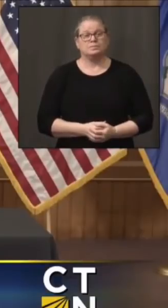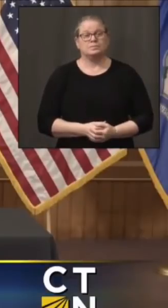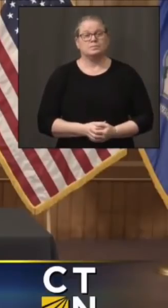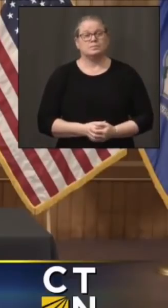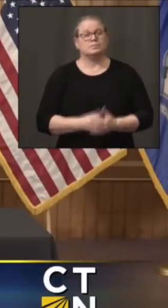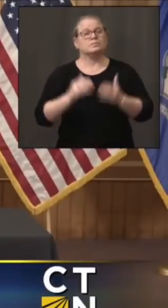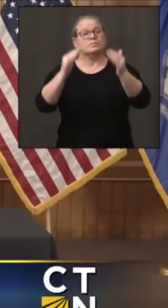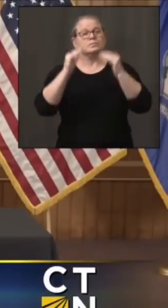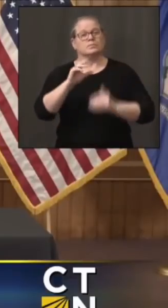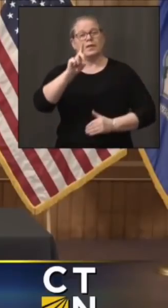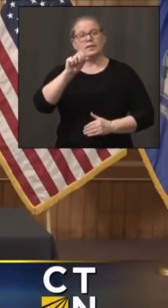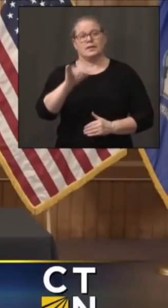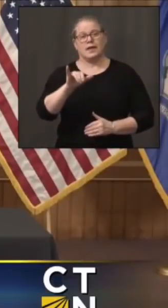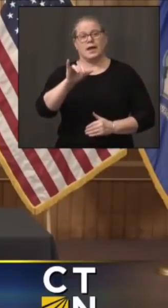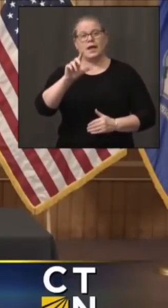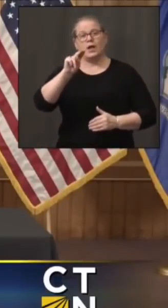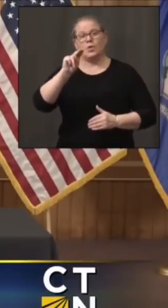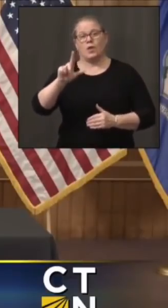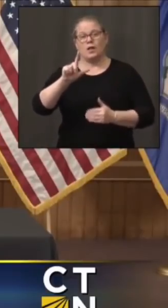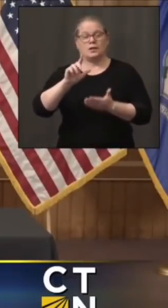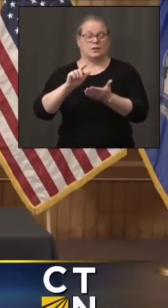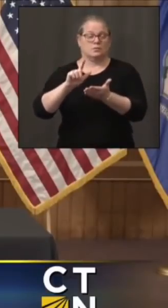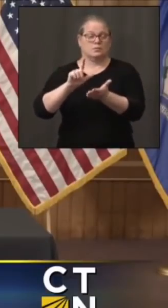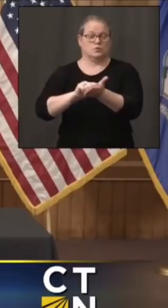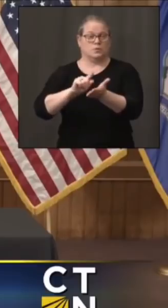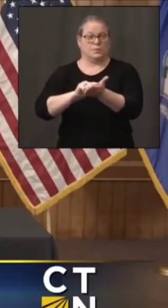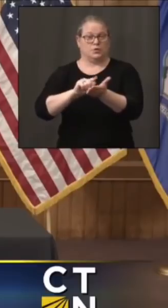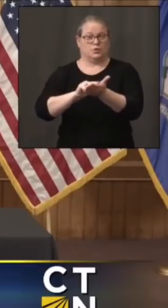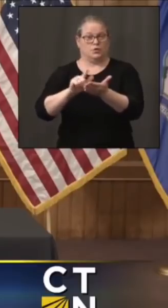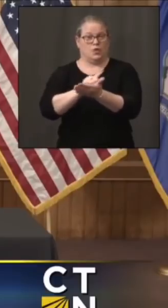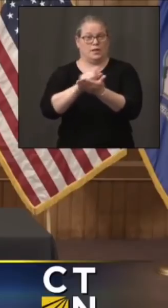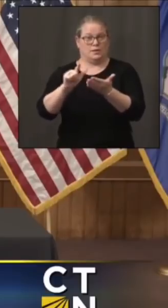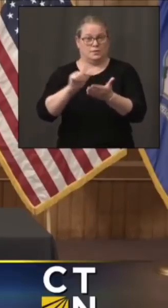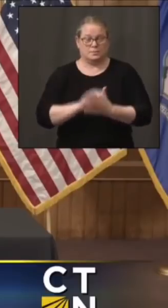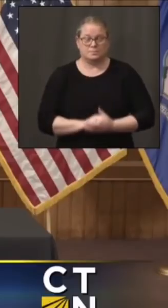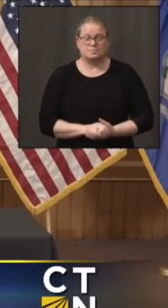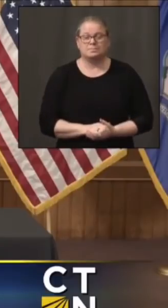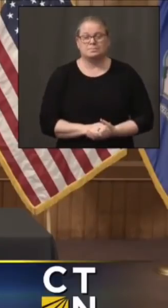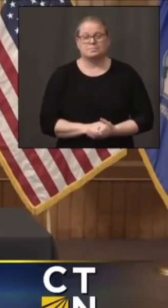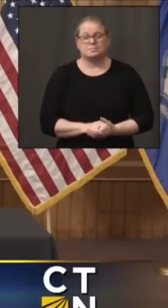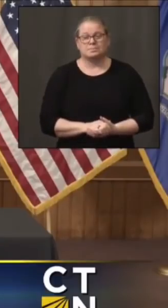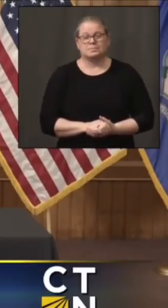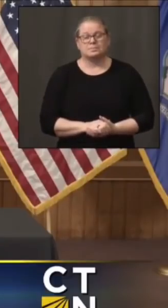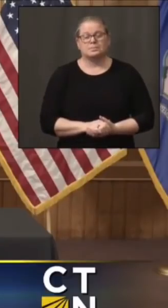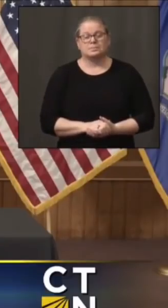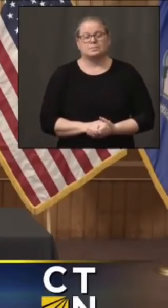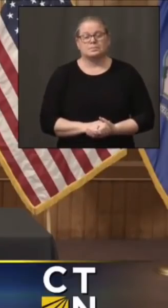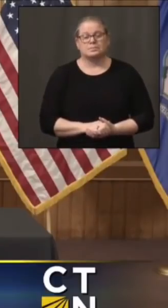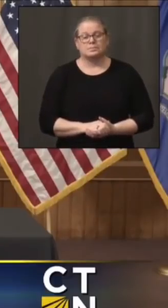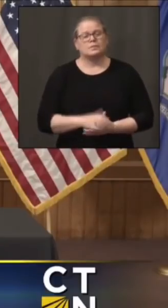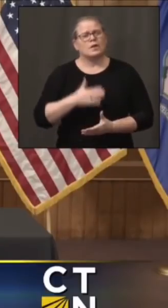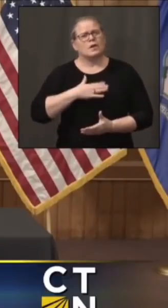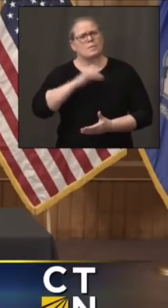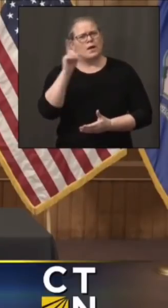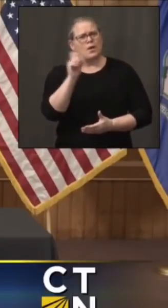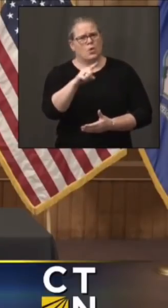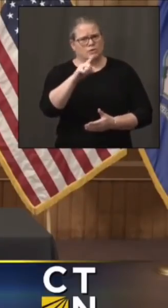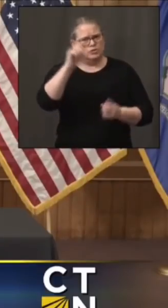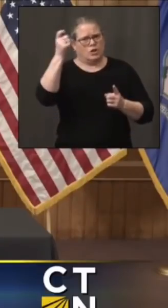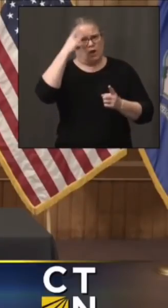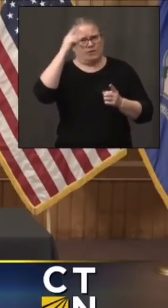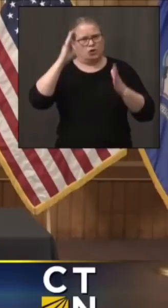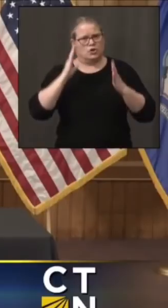The Day of New London. Hi. My first question is, I guess for the governor, how is the state